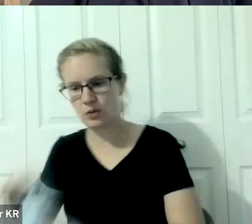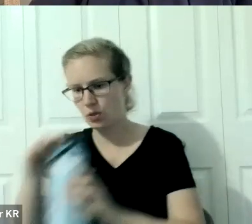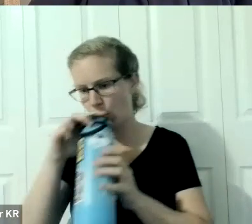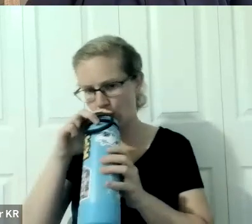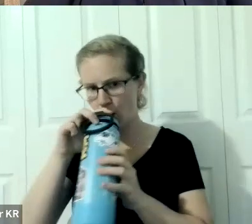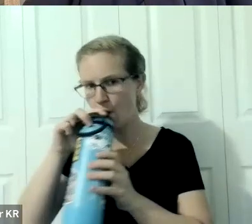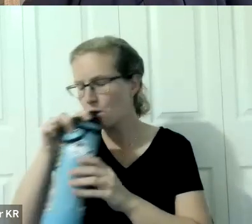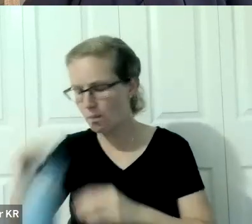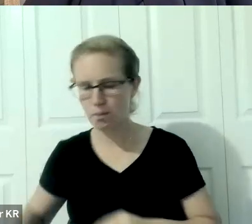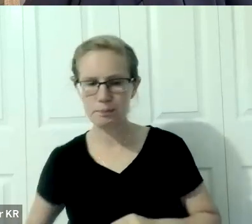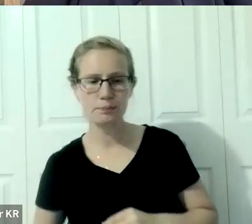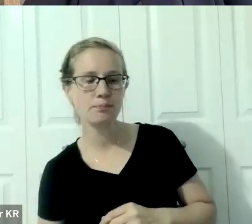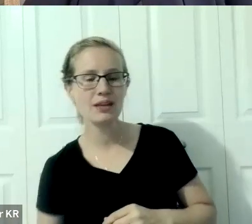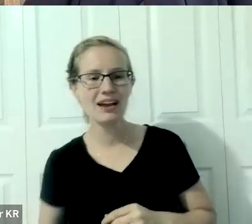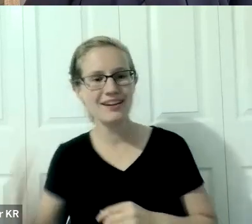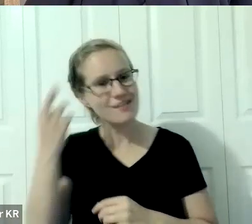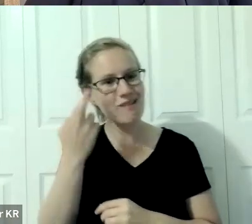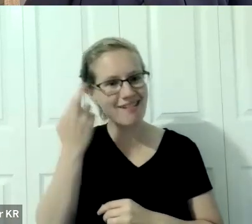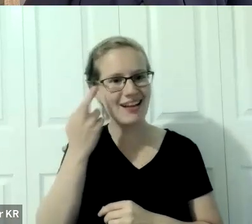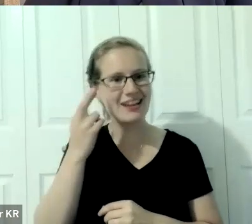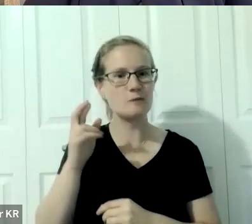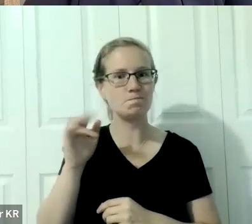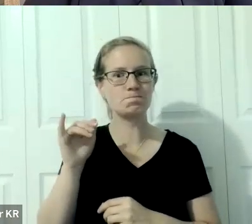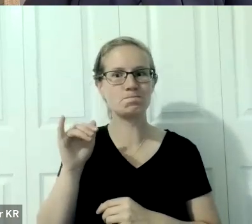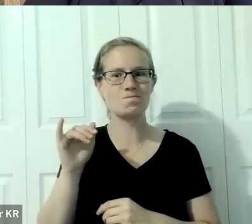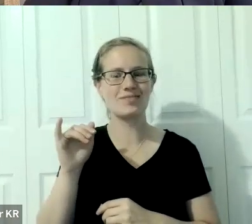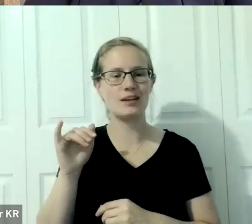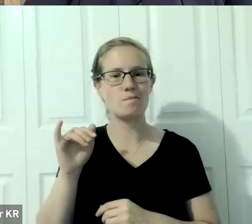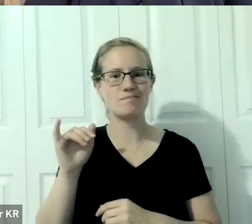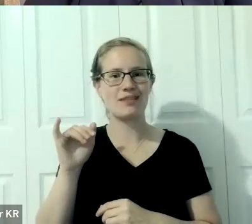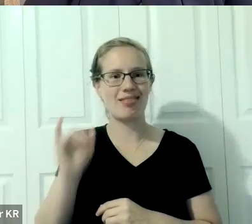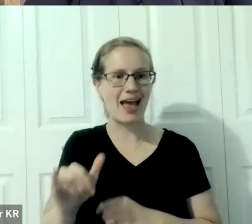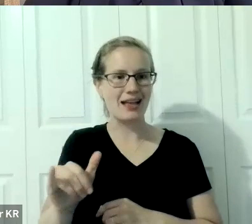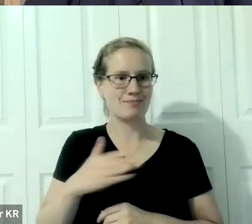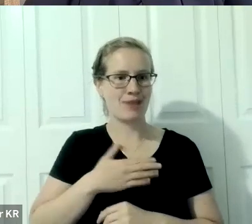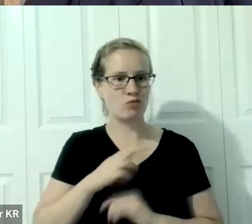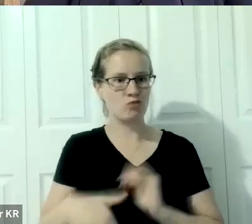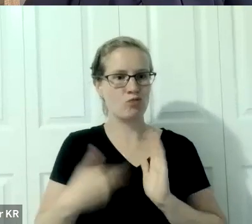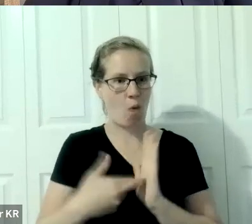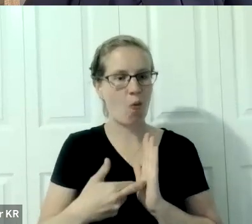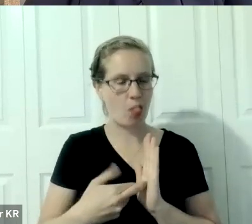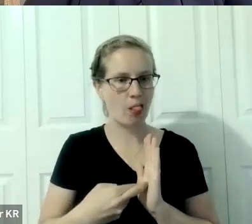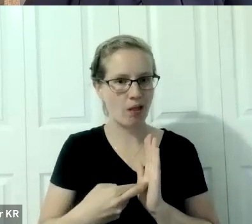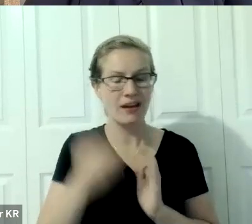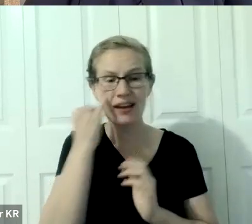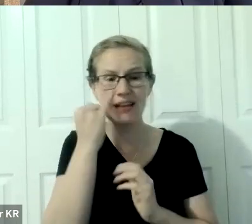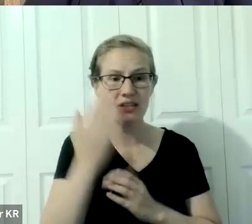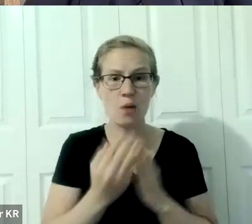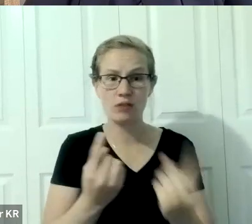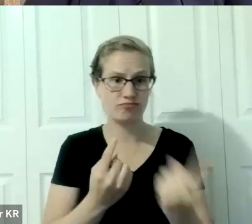that that's really the place I can play in someone's life if they come to